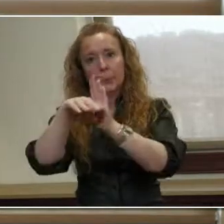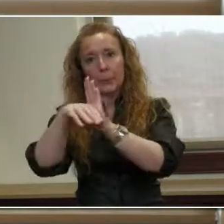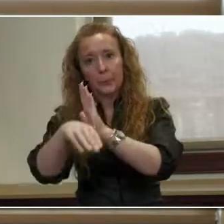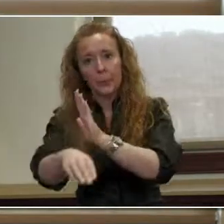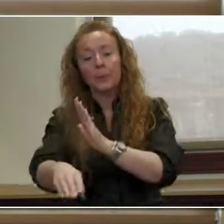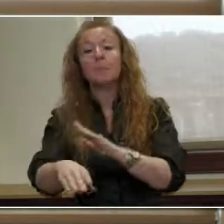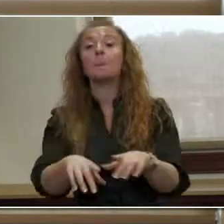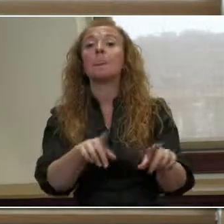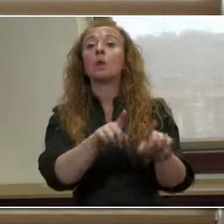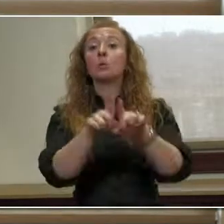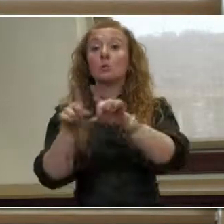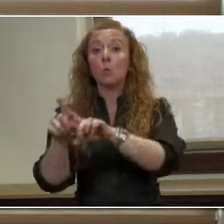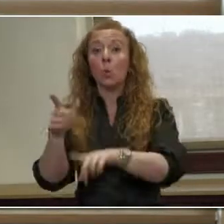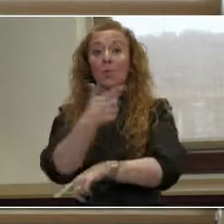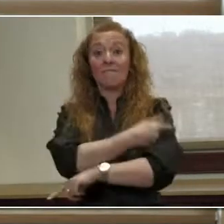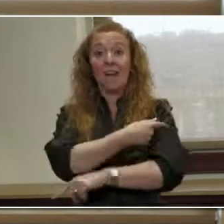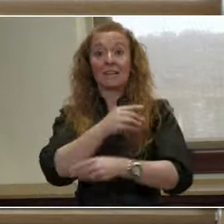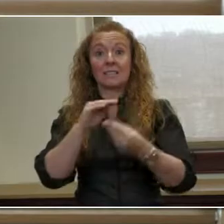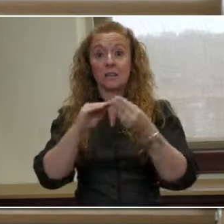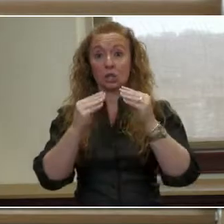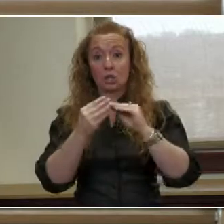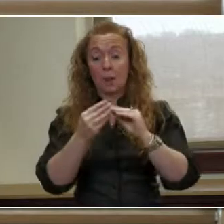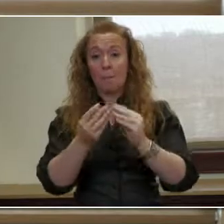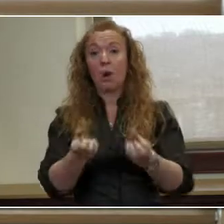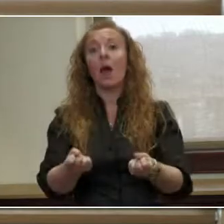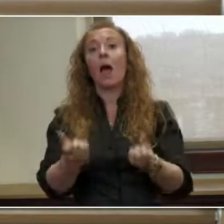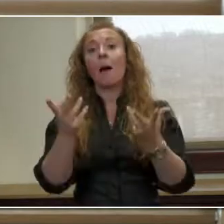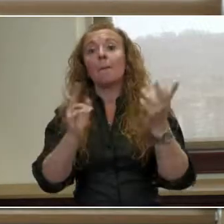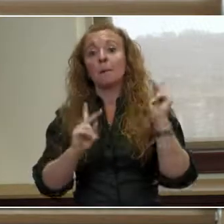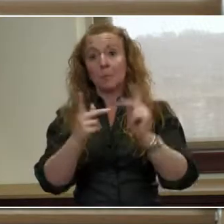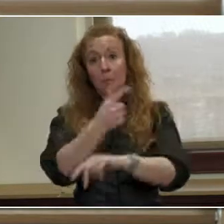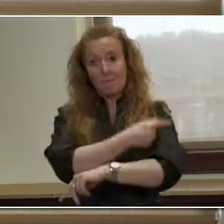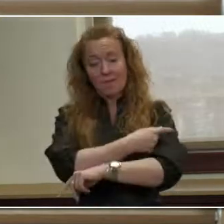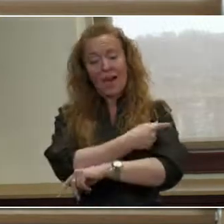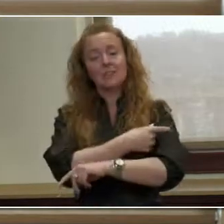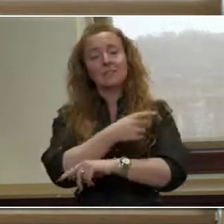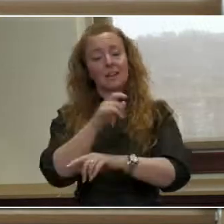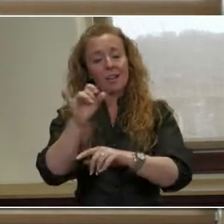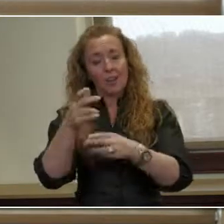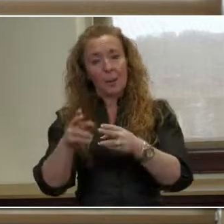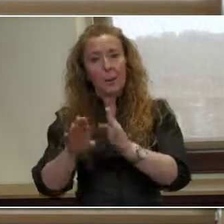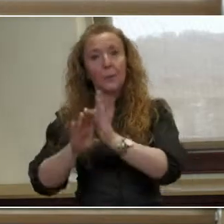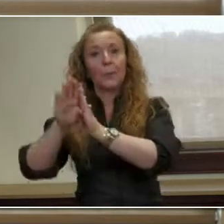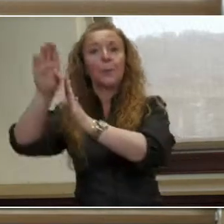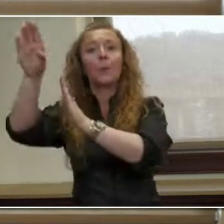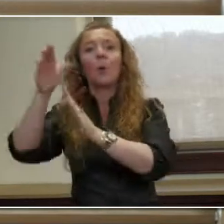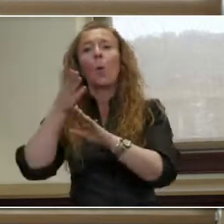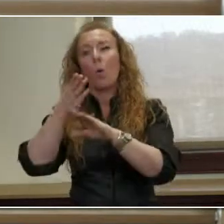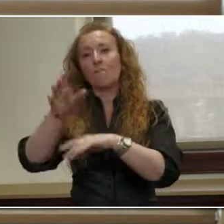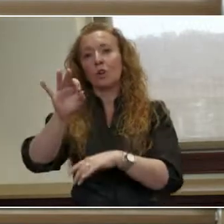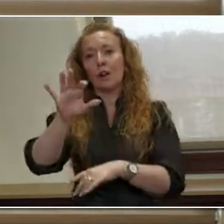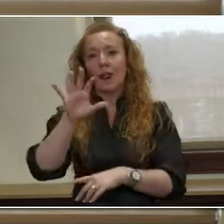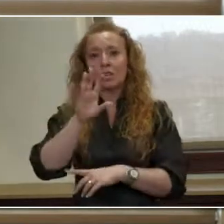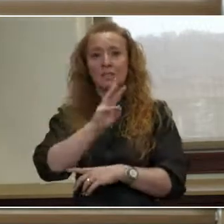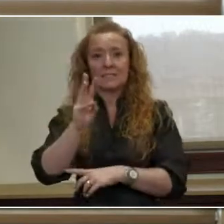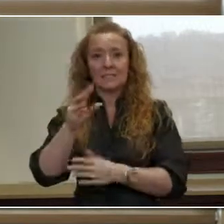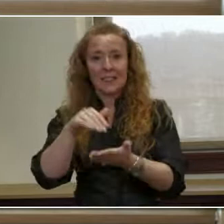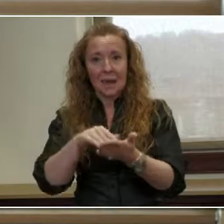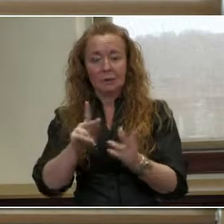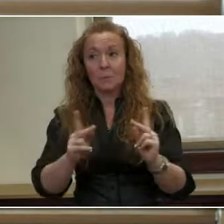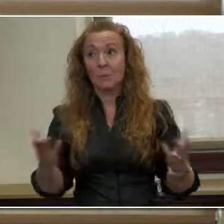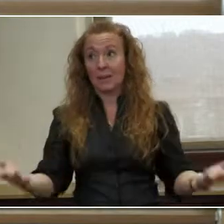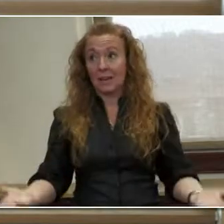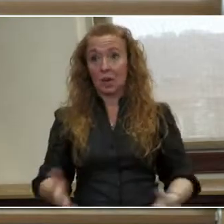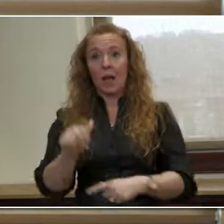And then, of course, the vaccination numbers as we continue to get more people vaccinated. I believe it's over 966,000 people in